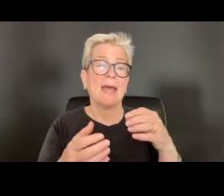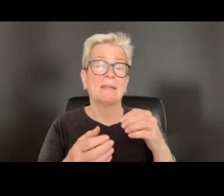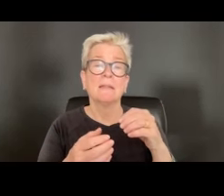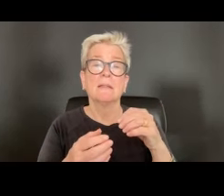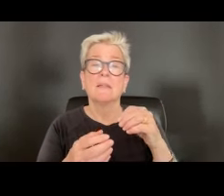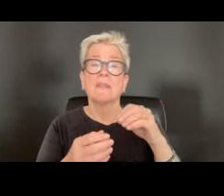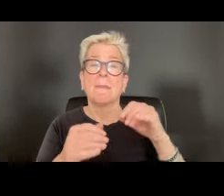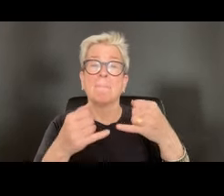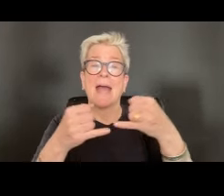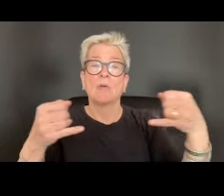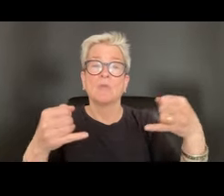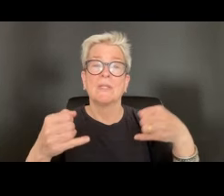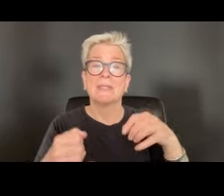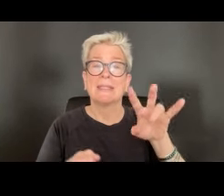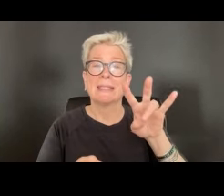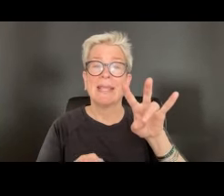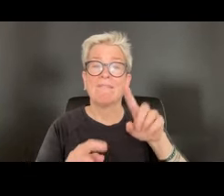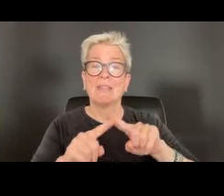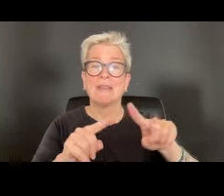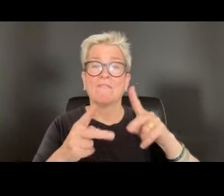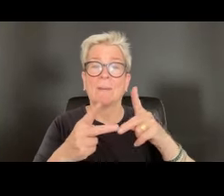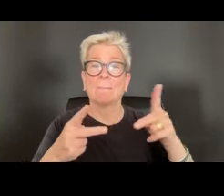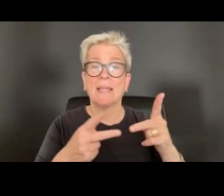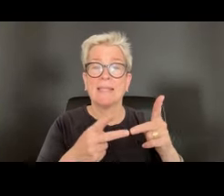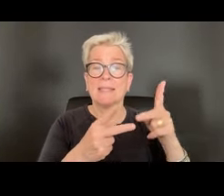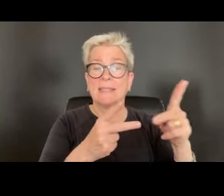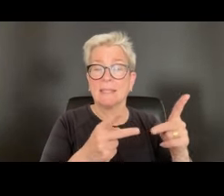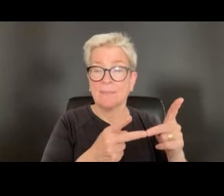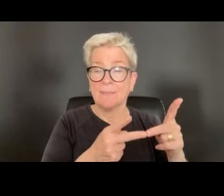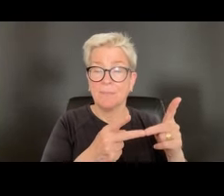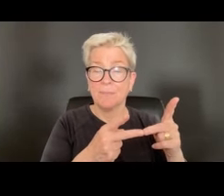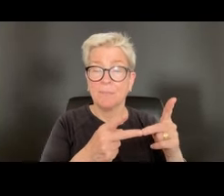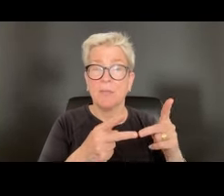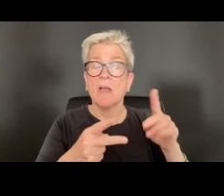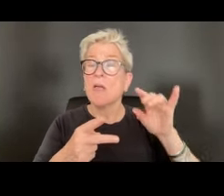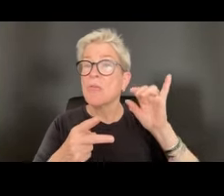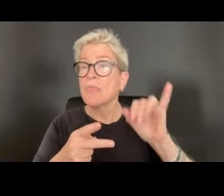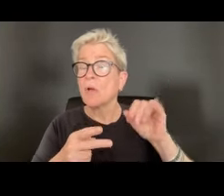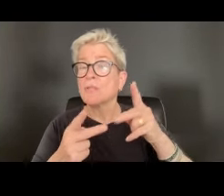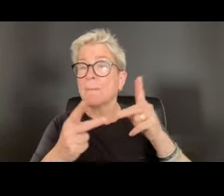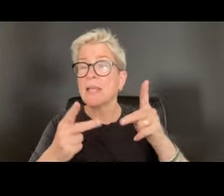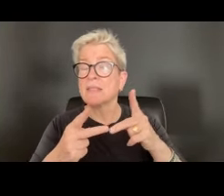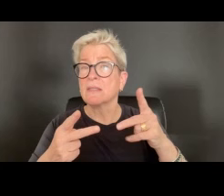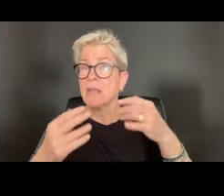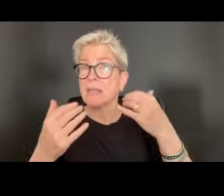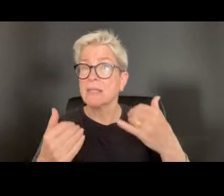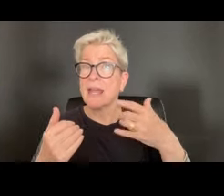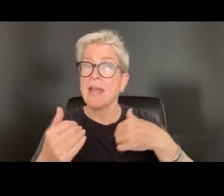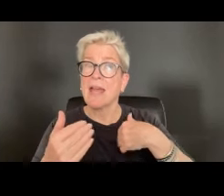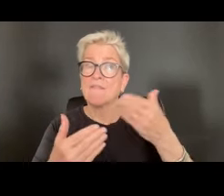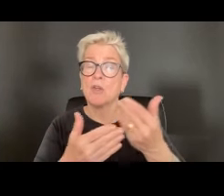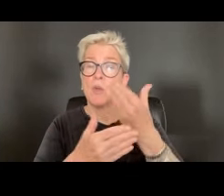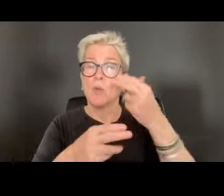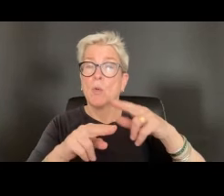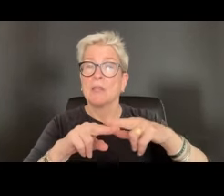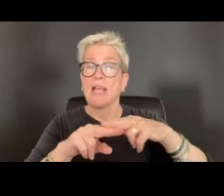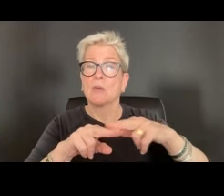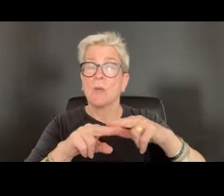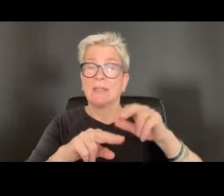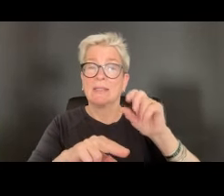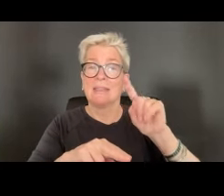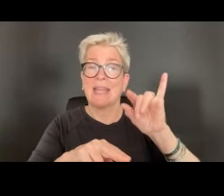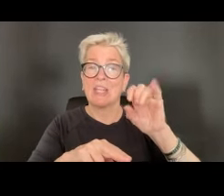places. And those are places that either today have a new light rail station that's coming